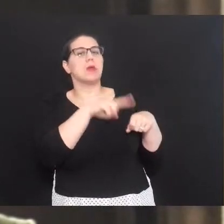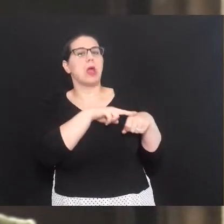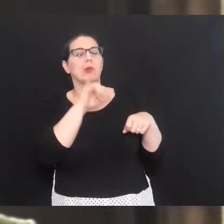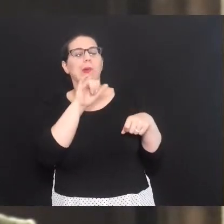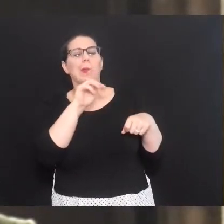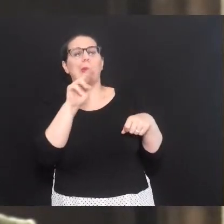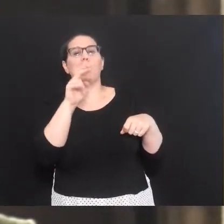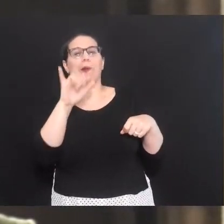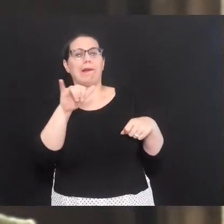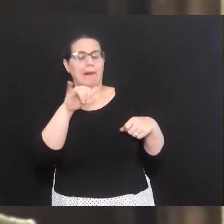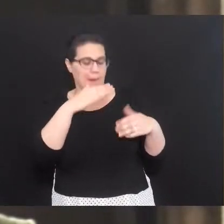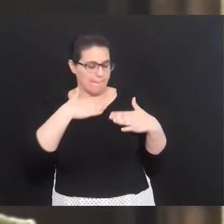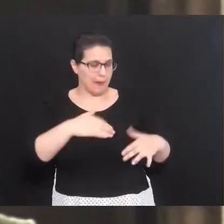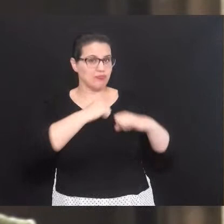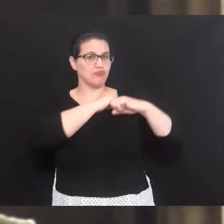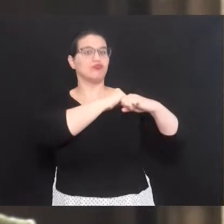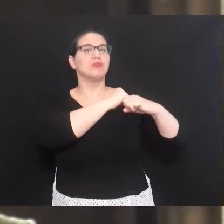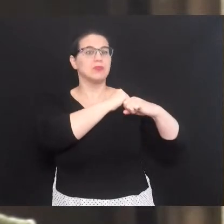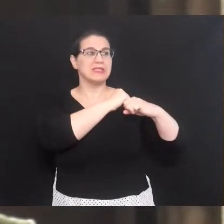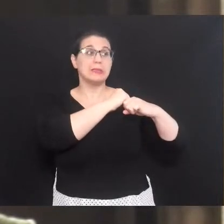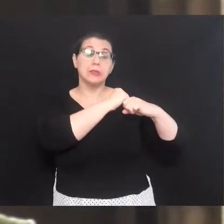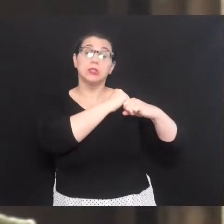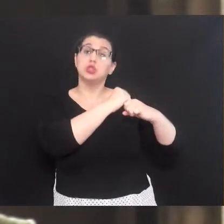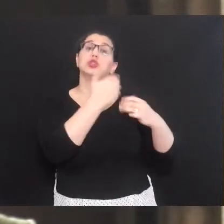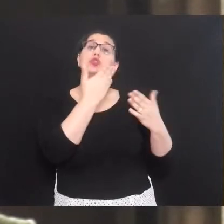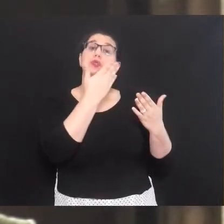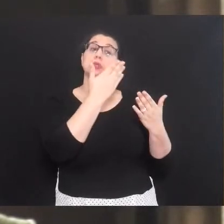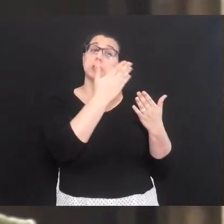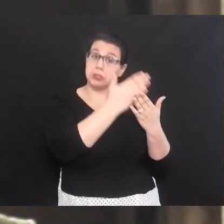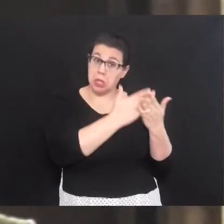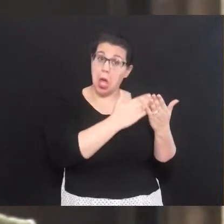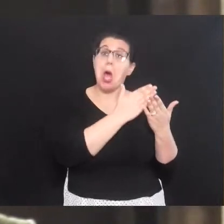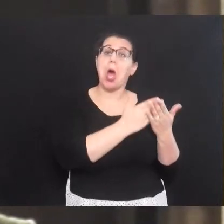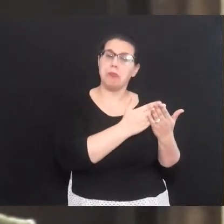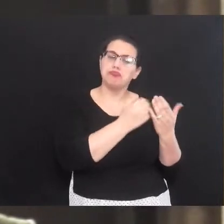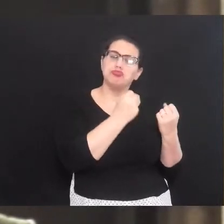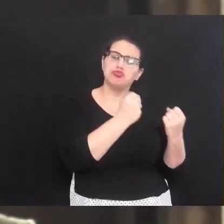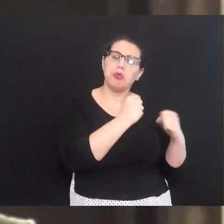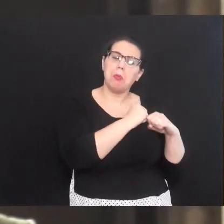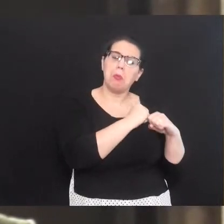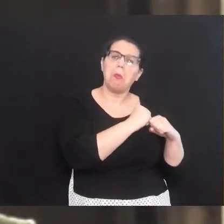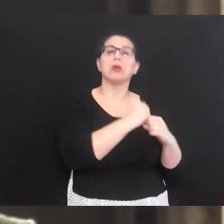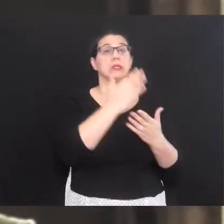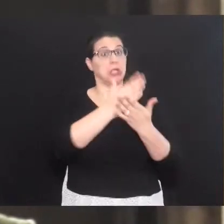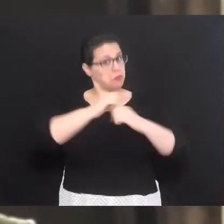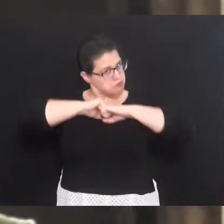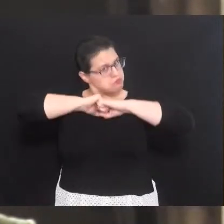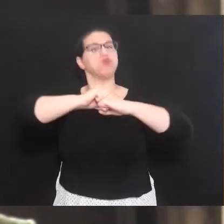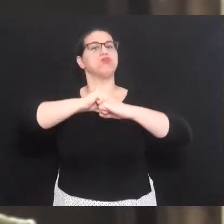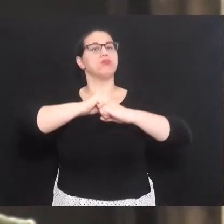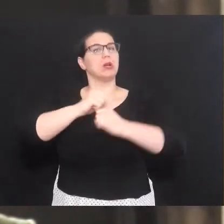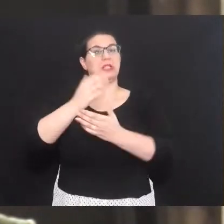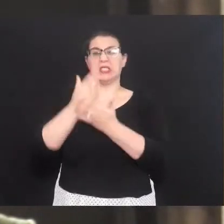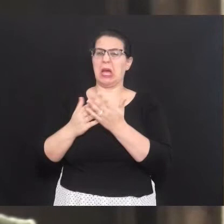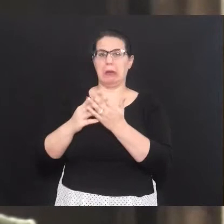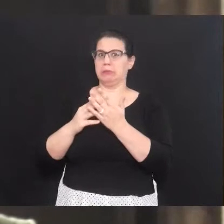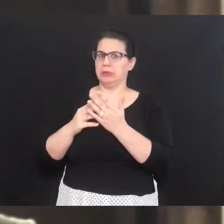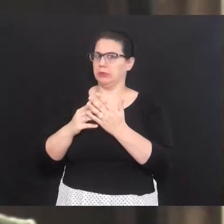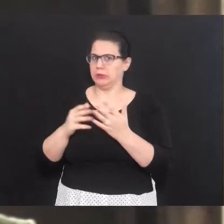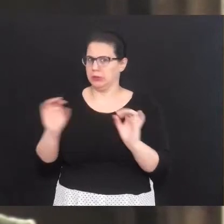role, and in some people, perhaps a great protective role, and other people perhaps not as great. And we also